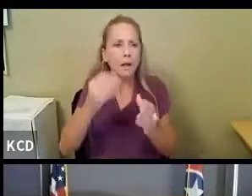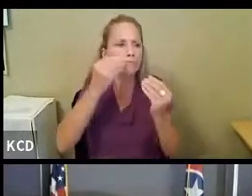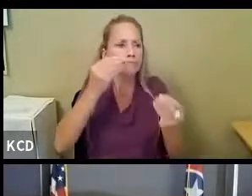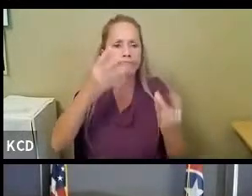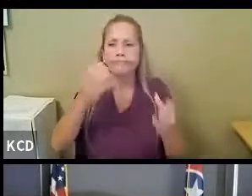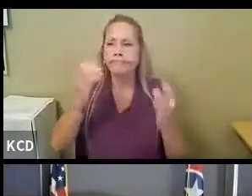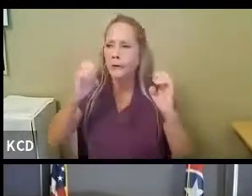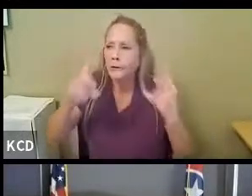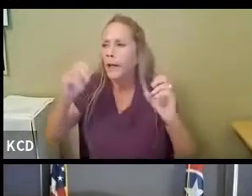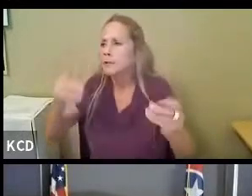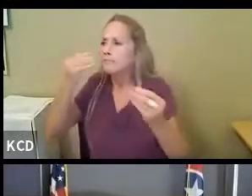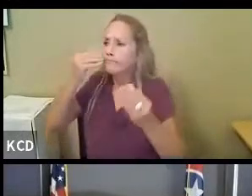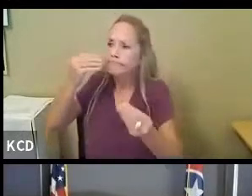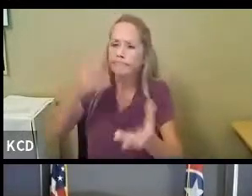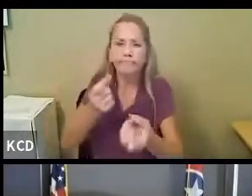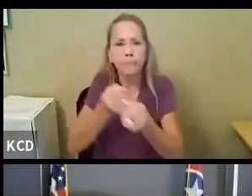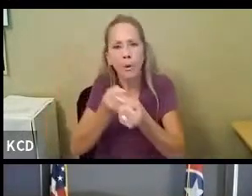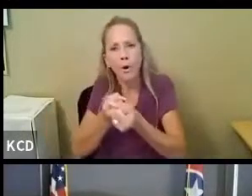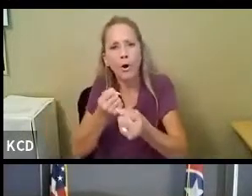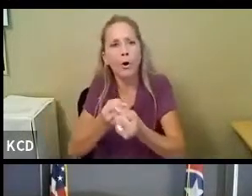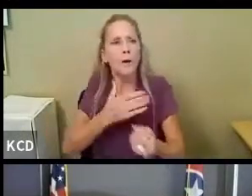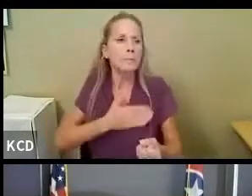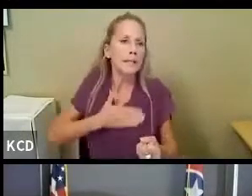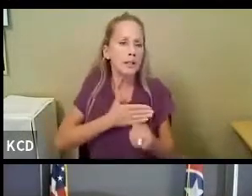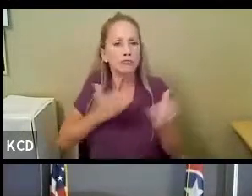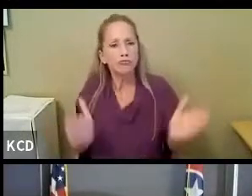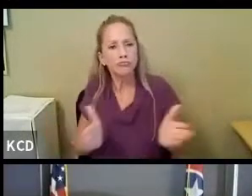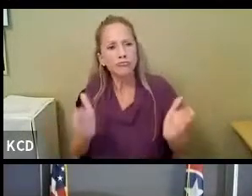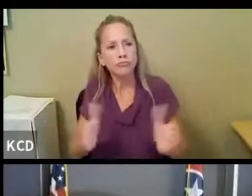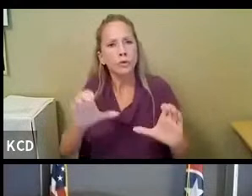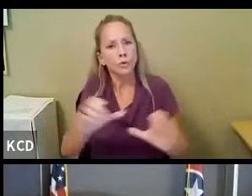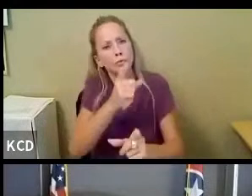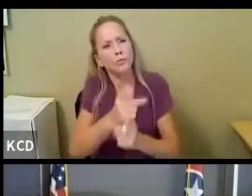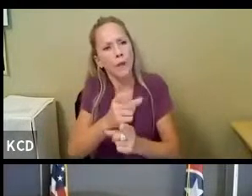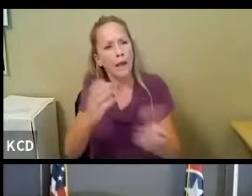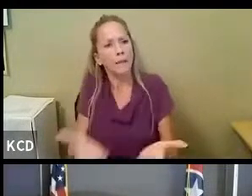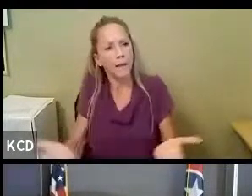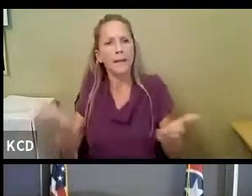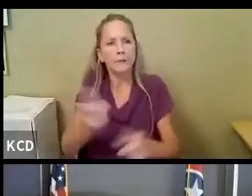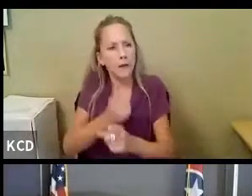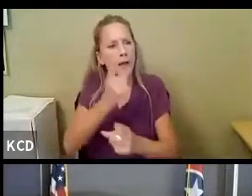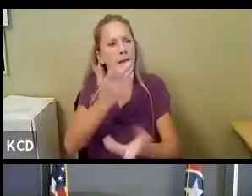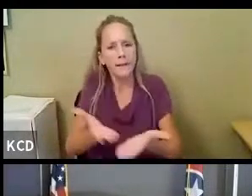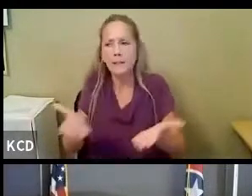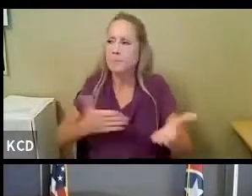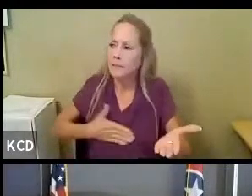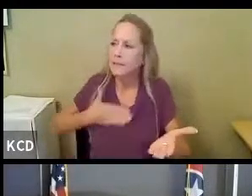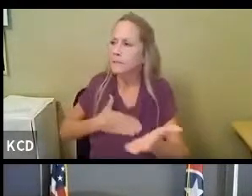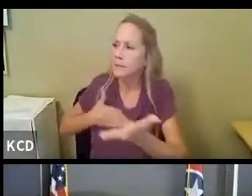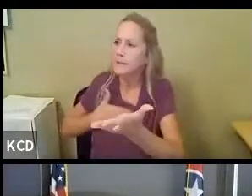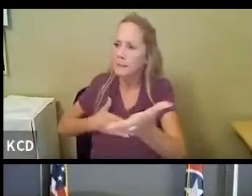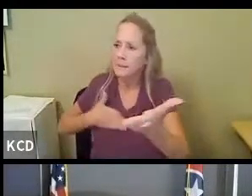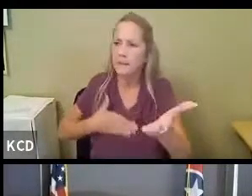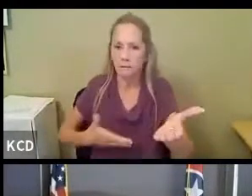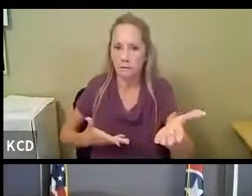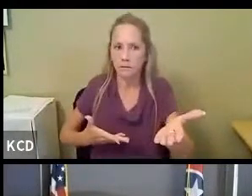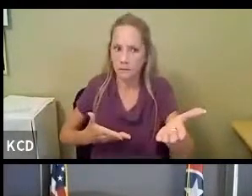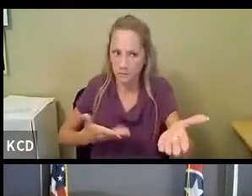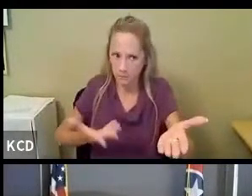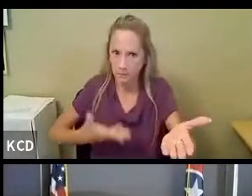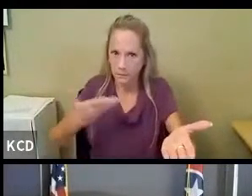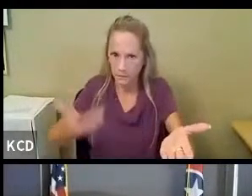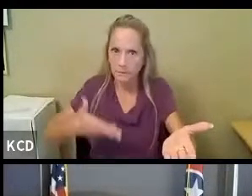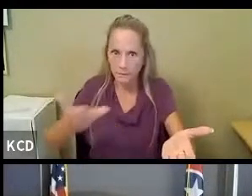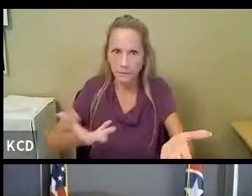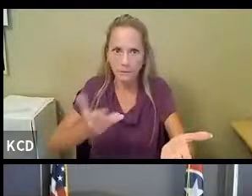supportive, encouraging people to do the right thing, but that hasn't worked enough. And so that's why we're having this discussion,